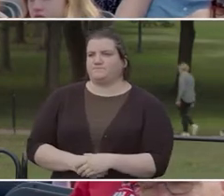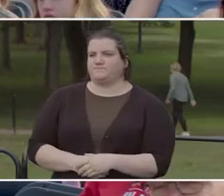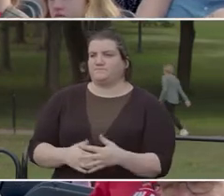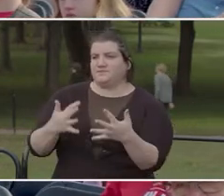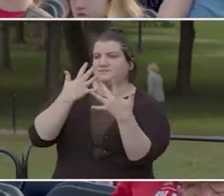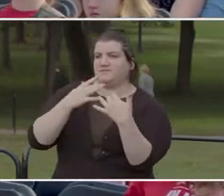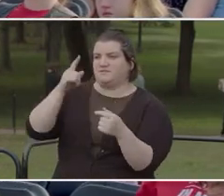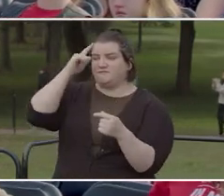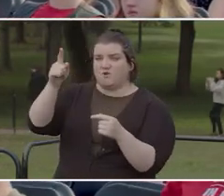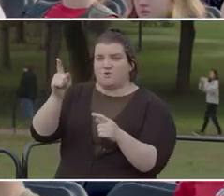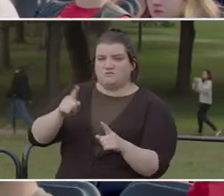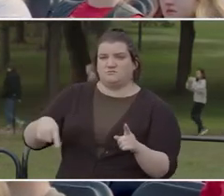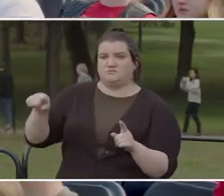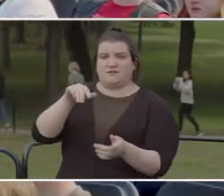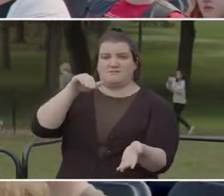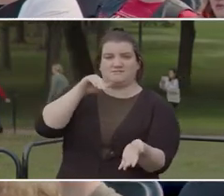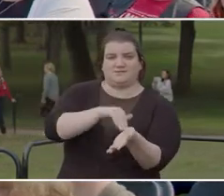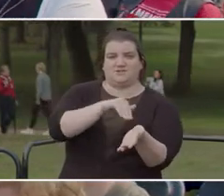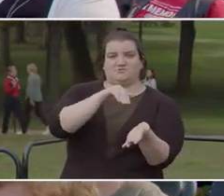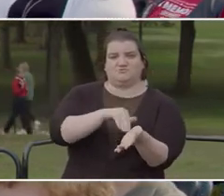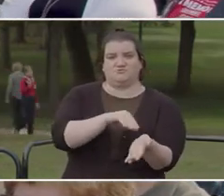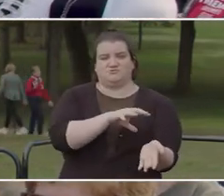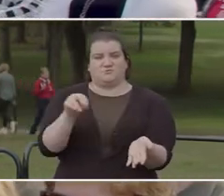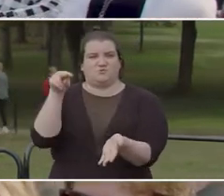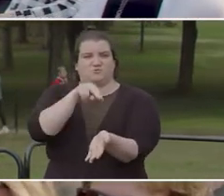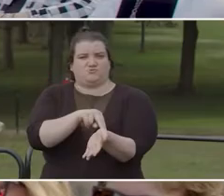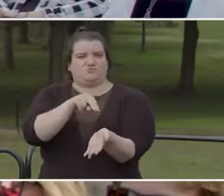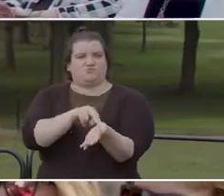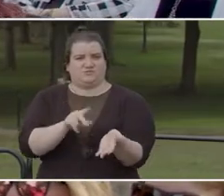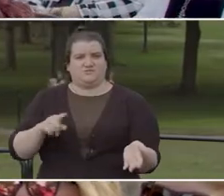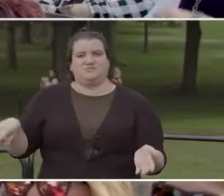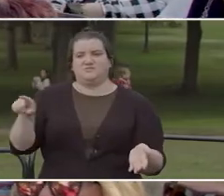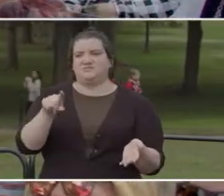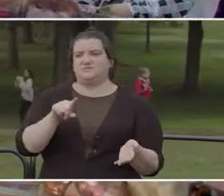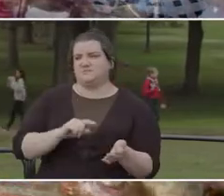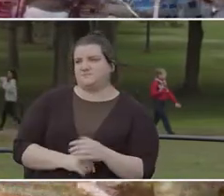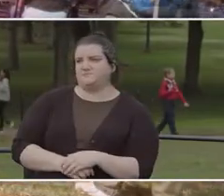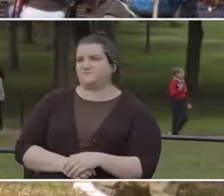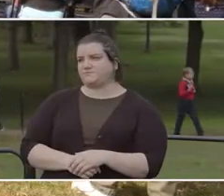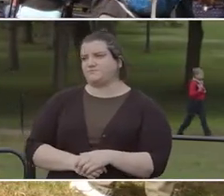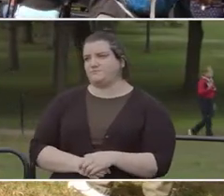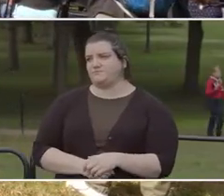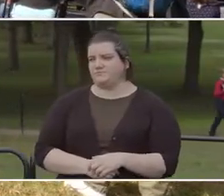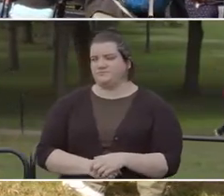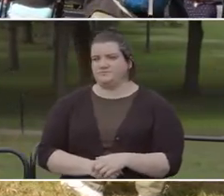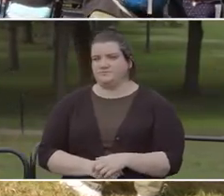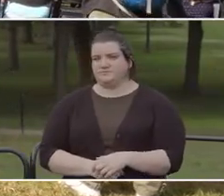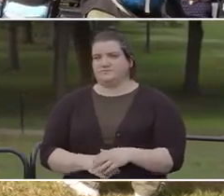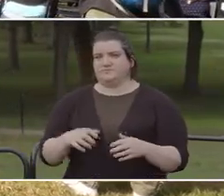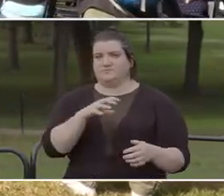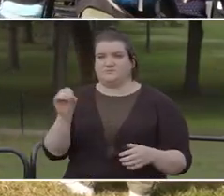Sing it for the doctors and the nurses and the